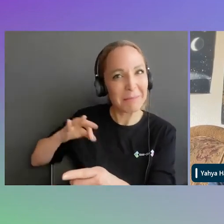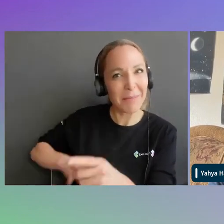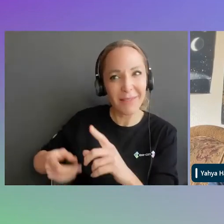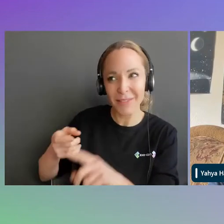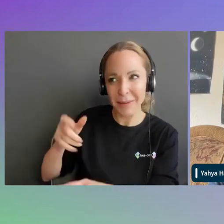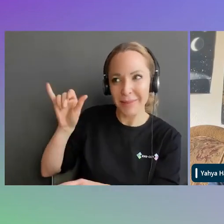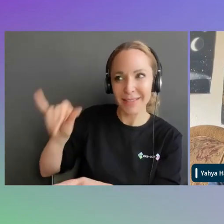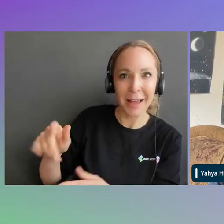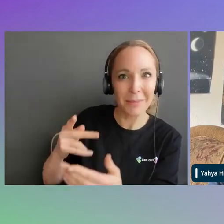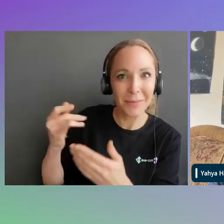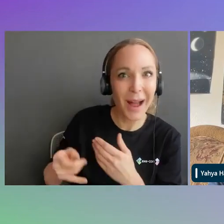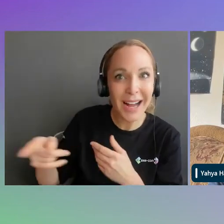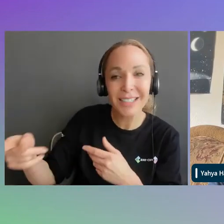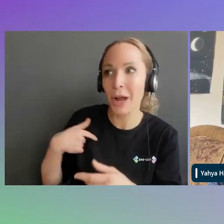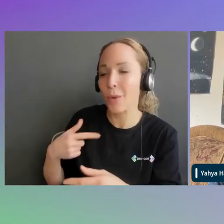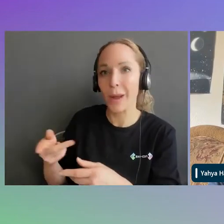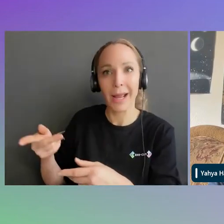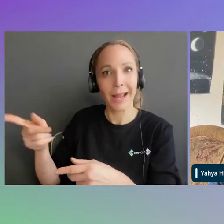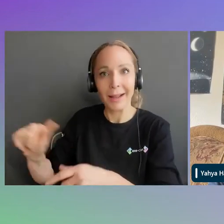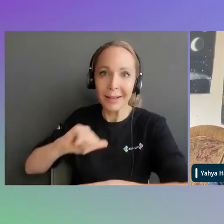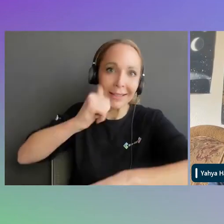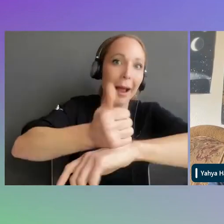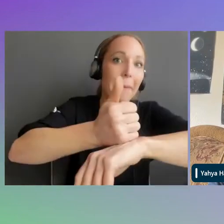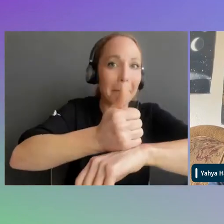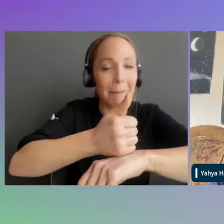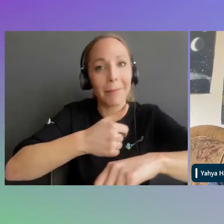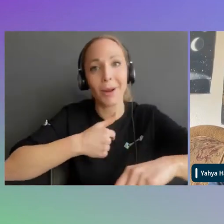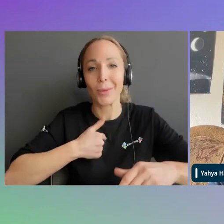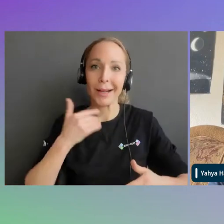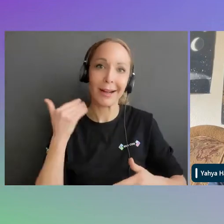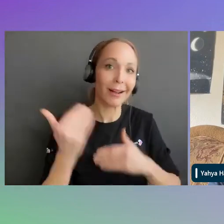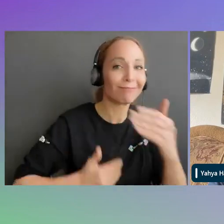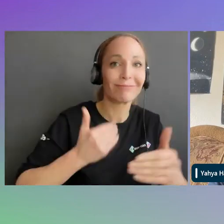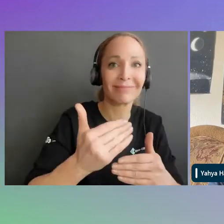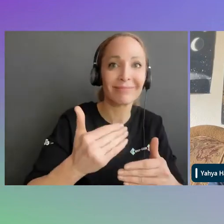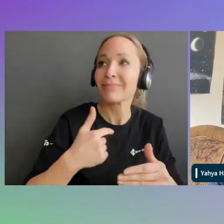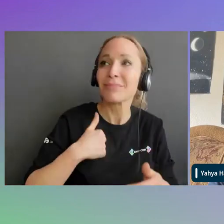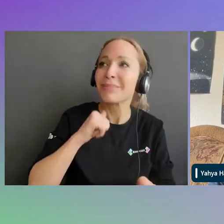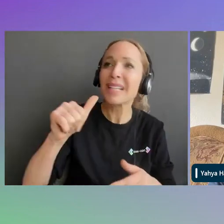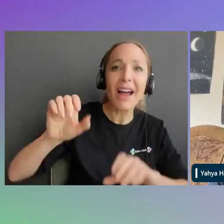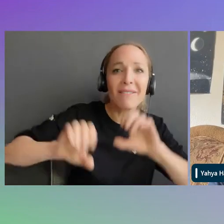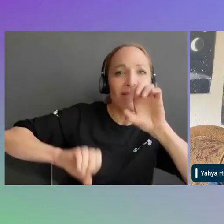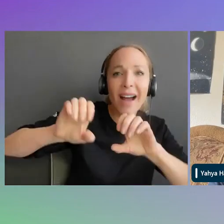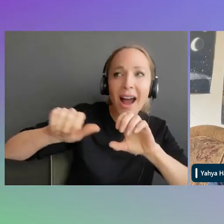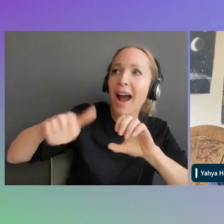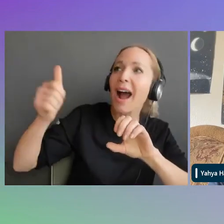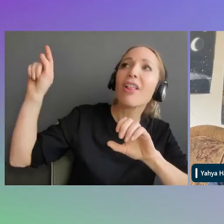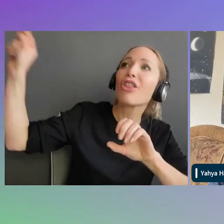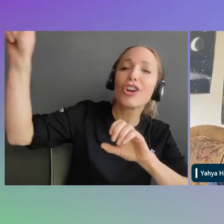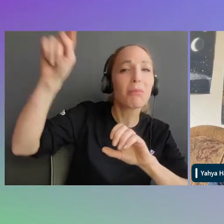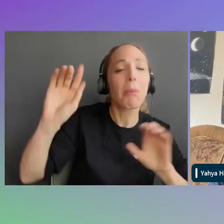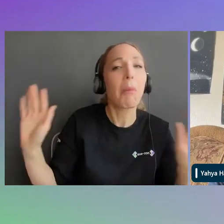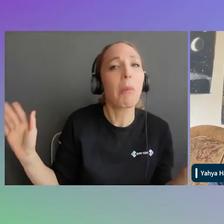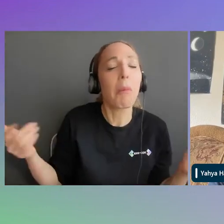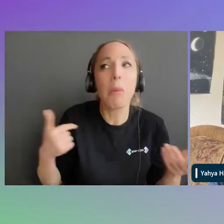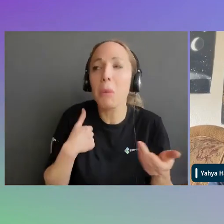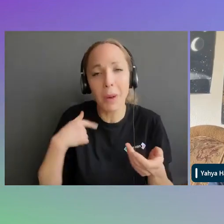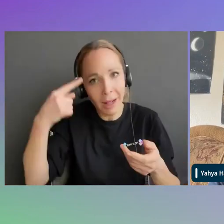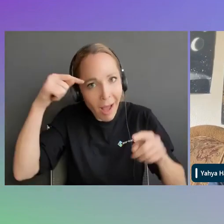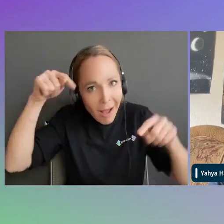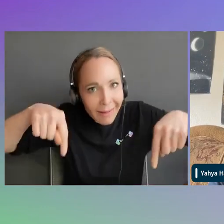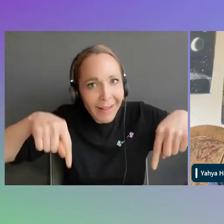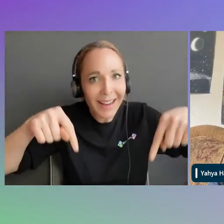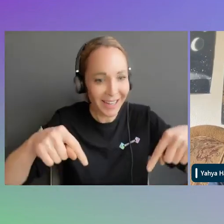actually do a whole lot of outside evaluation of other ones. We were like, this is a good thing for Deque to do. And we have the skill